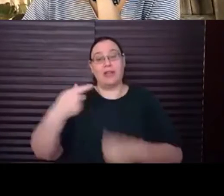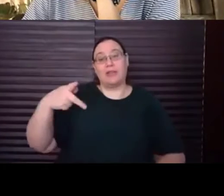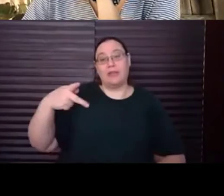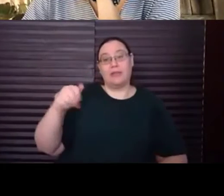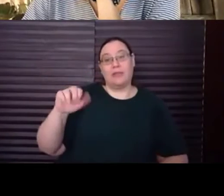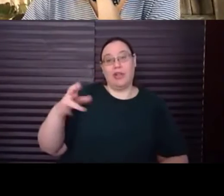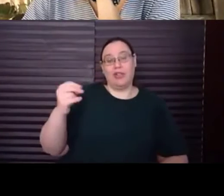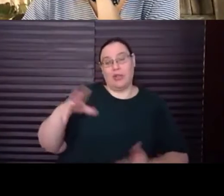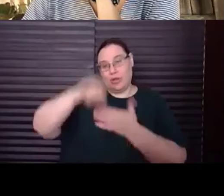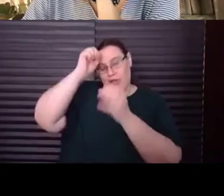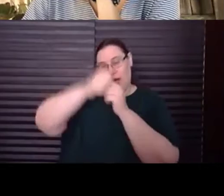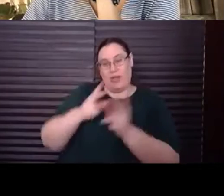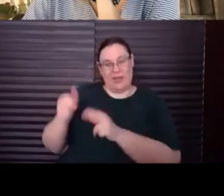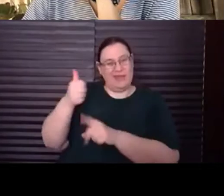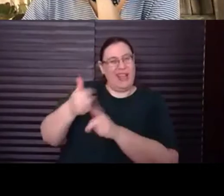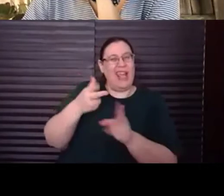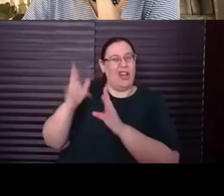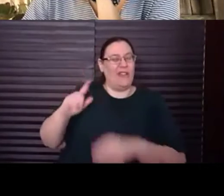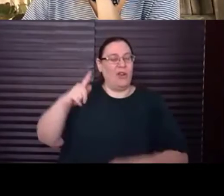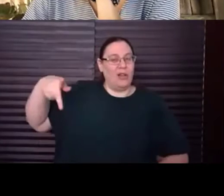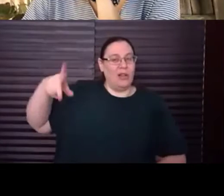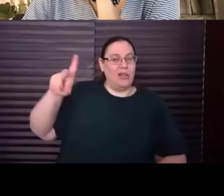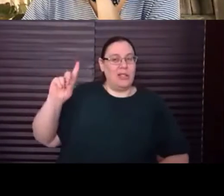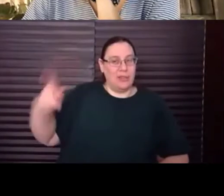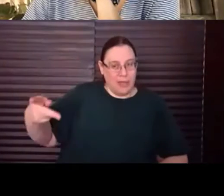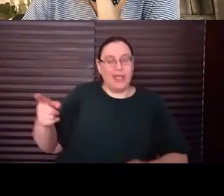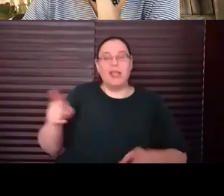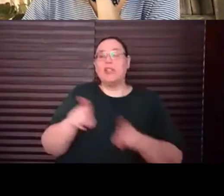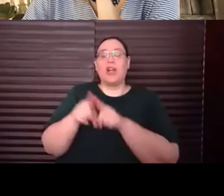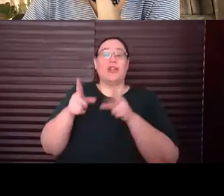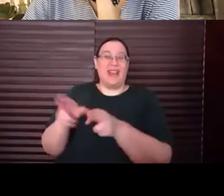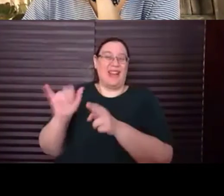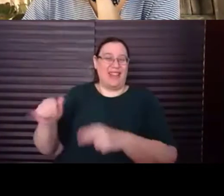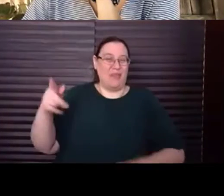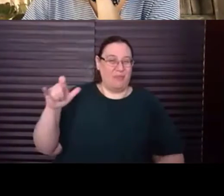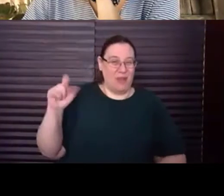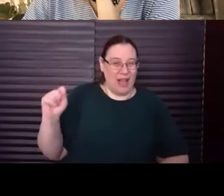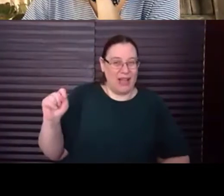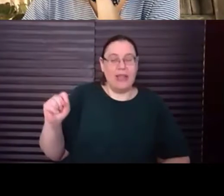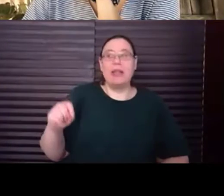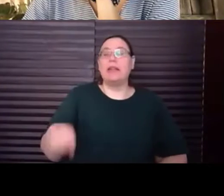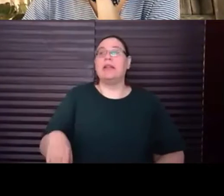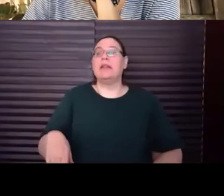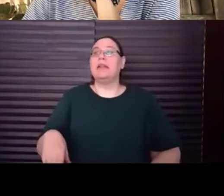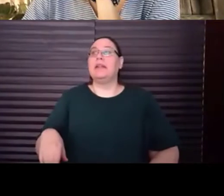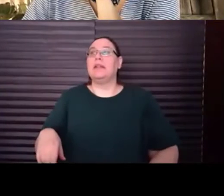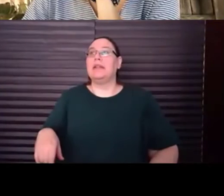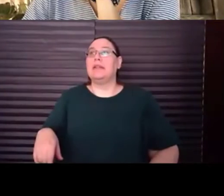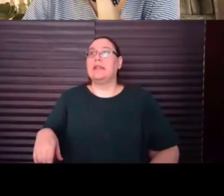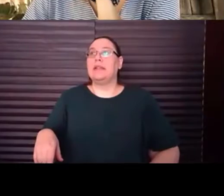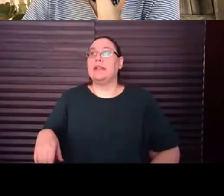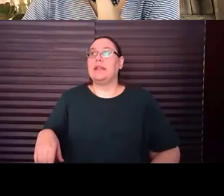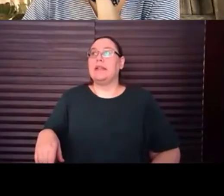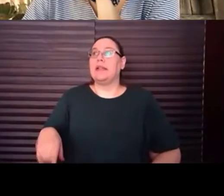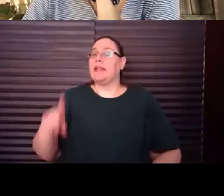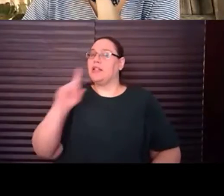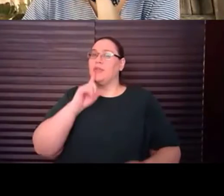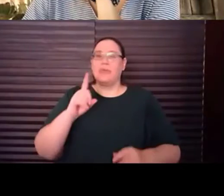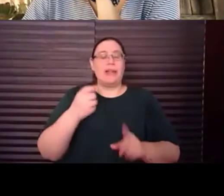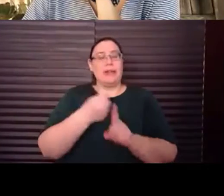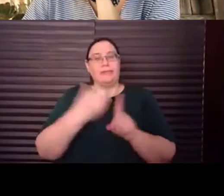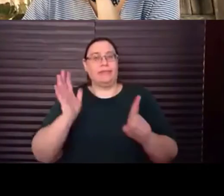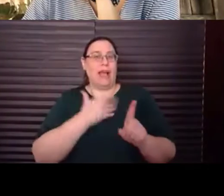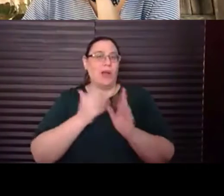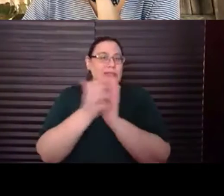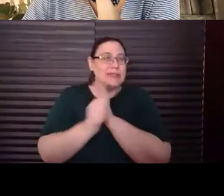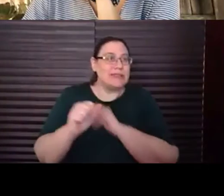to edit. He edited Dwarfopsychosis. He's also editing the pilot. It's kind of given us, expanded our skill